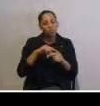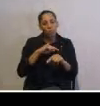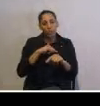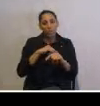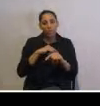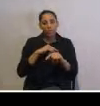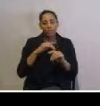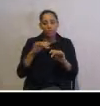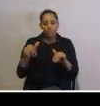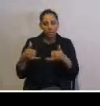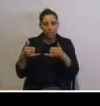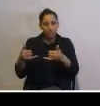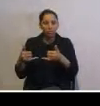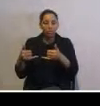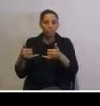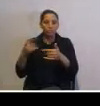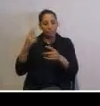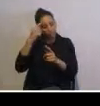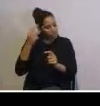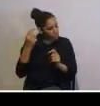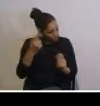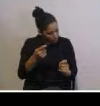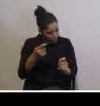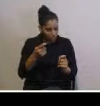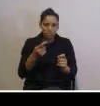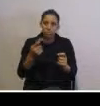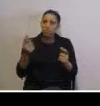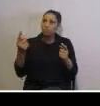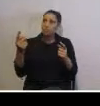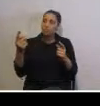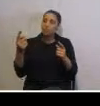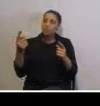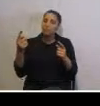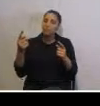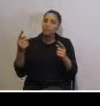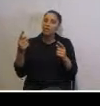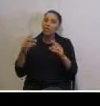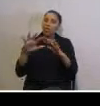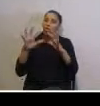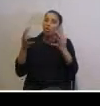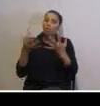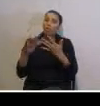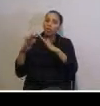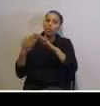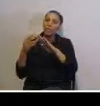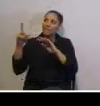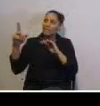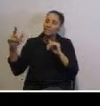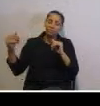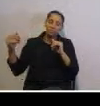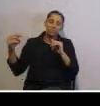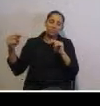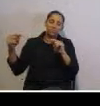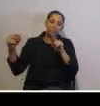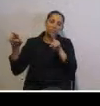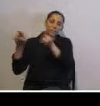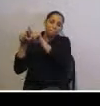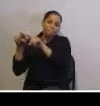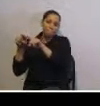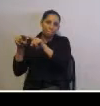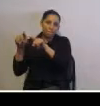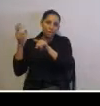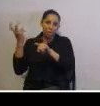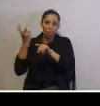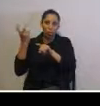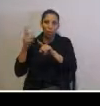that are recognized or that are in par with the global community. But at the same time, our